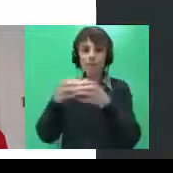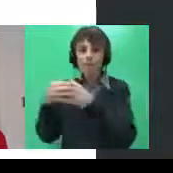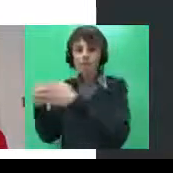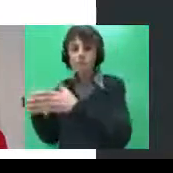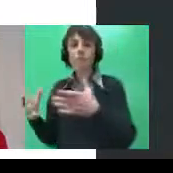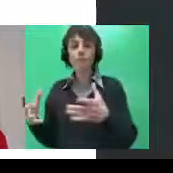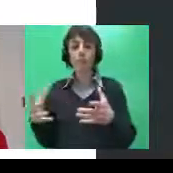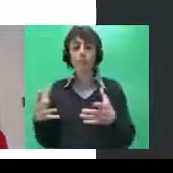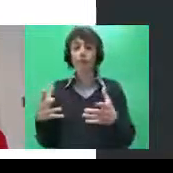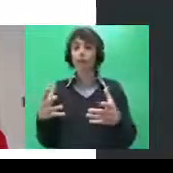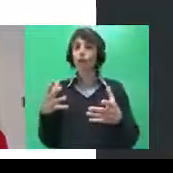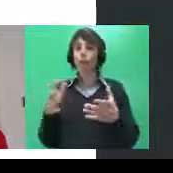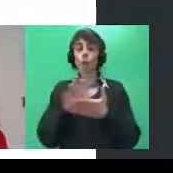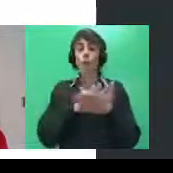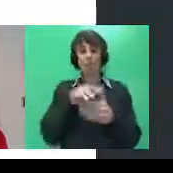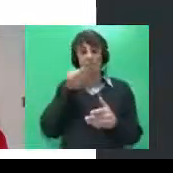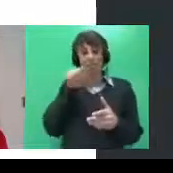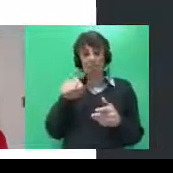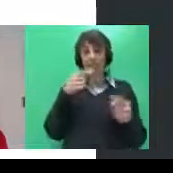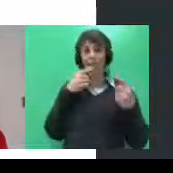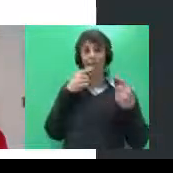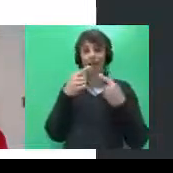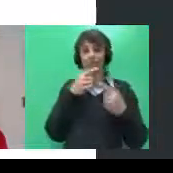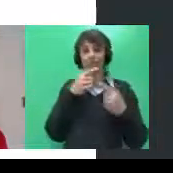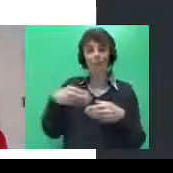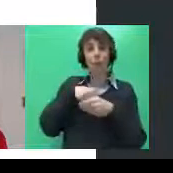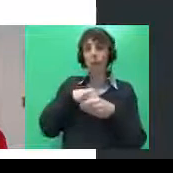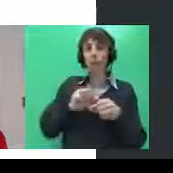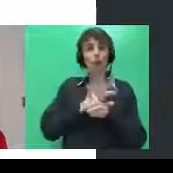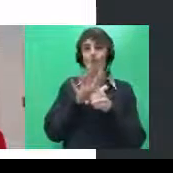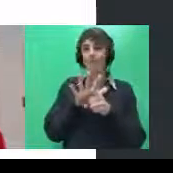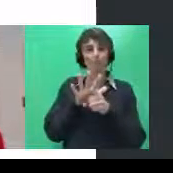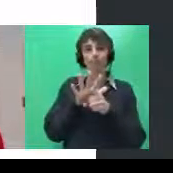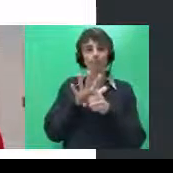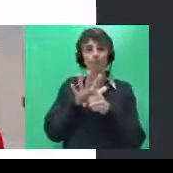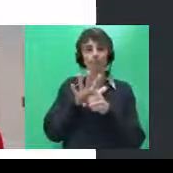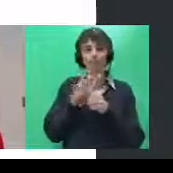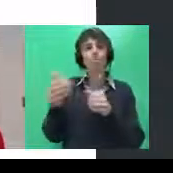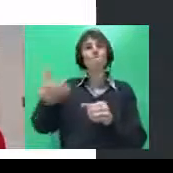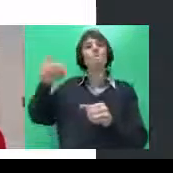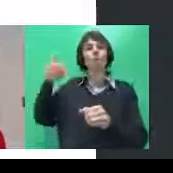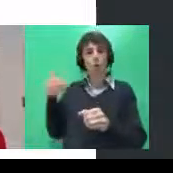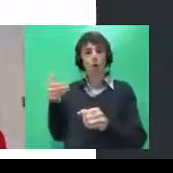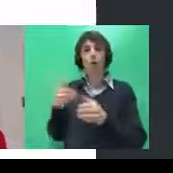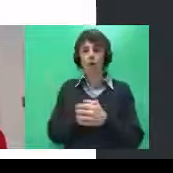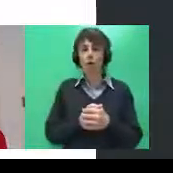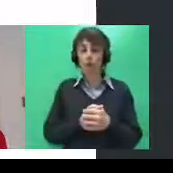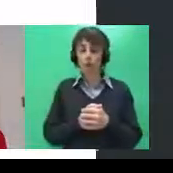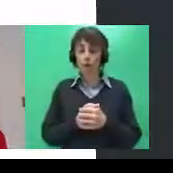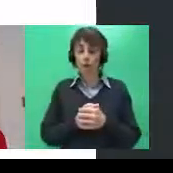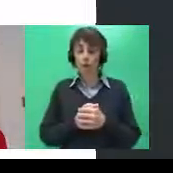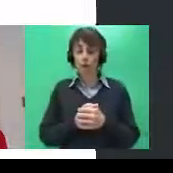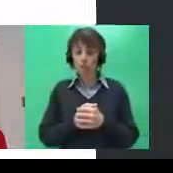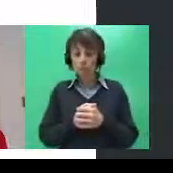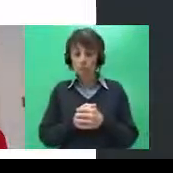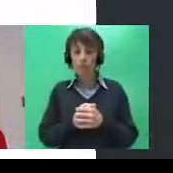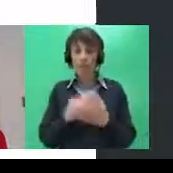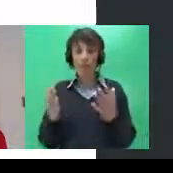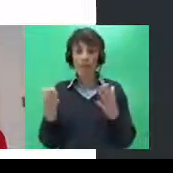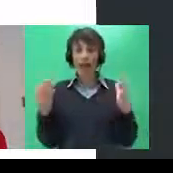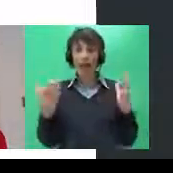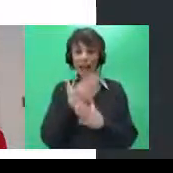COVID. So I think it's important to say that. But what this slide shows is the difference in activity levels between people with a disability or